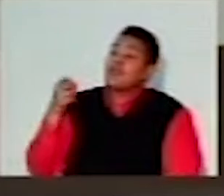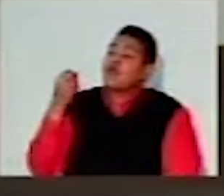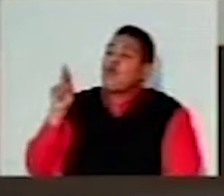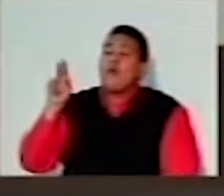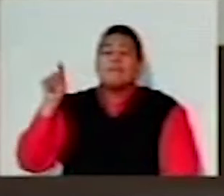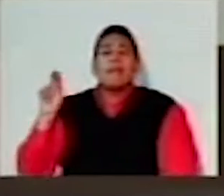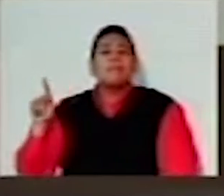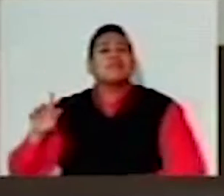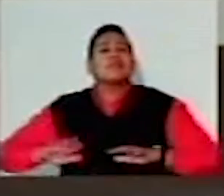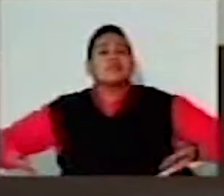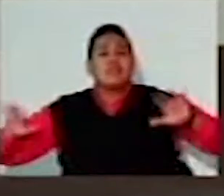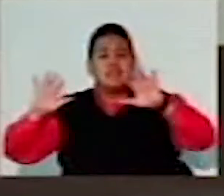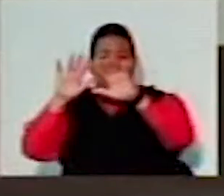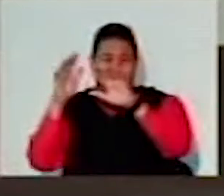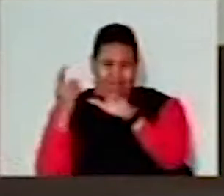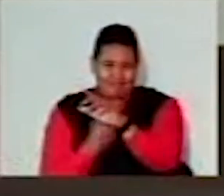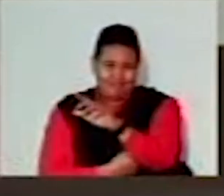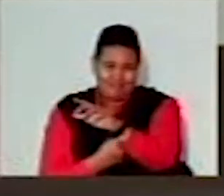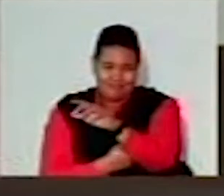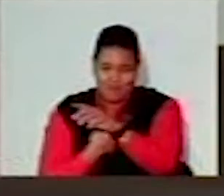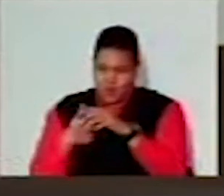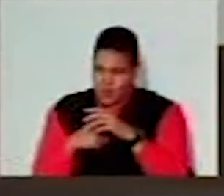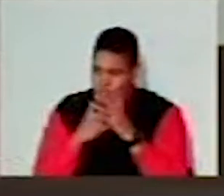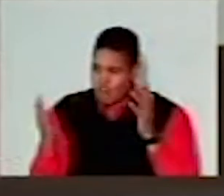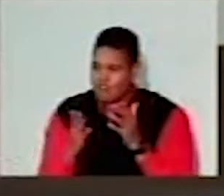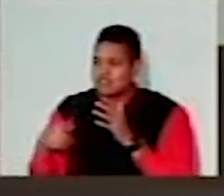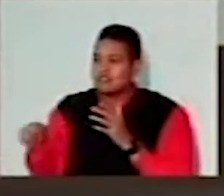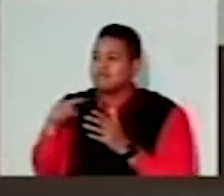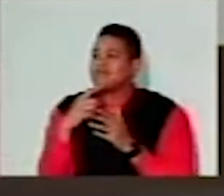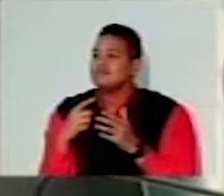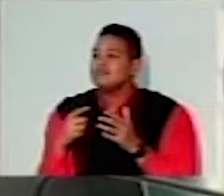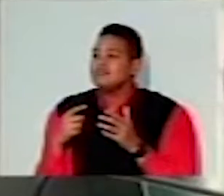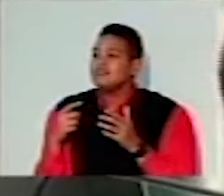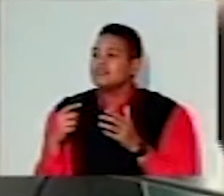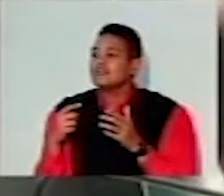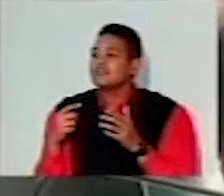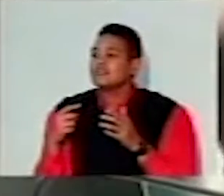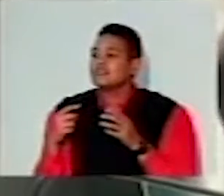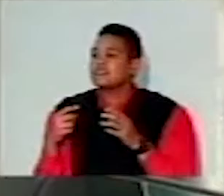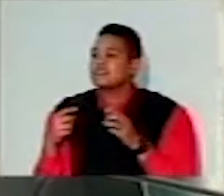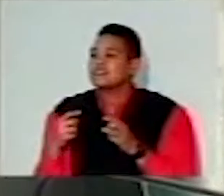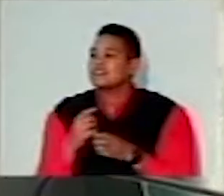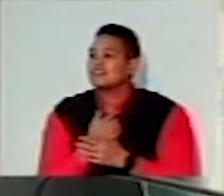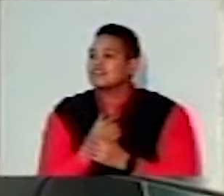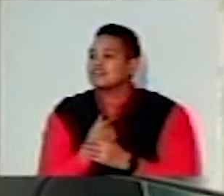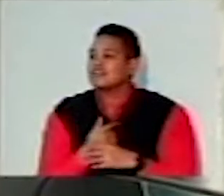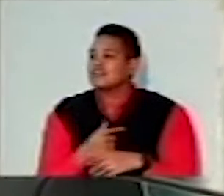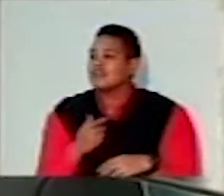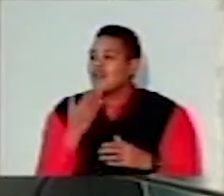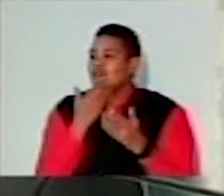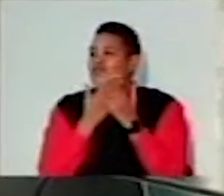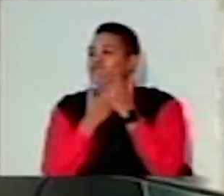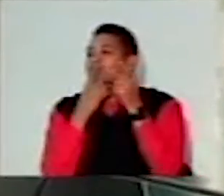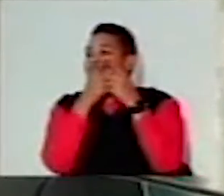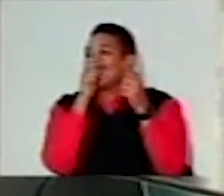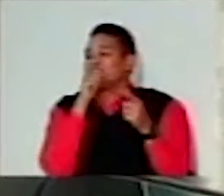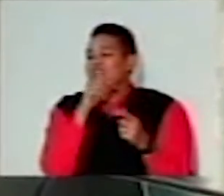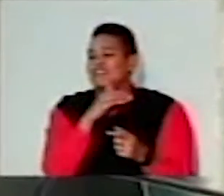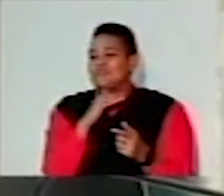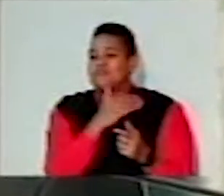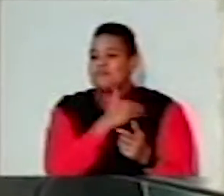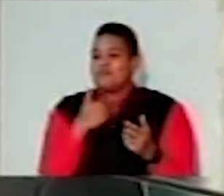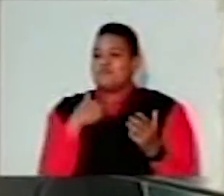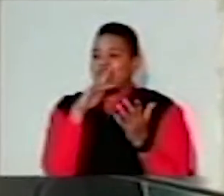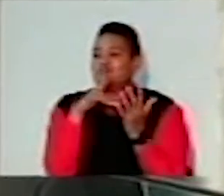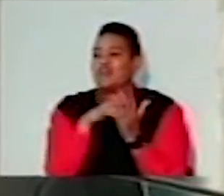pocket garrison, we encourage them. We are ahead, and a very good point, member from Central Manchester.